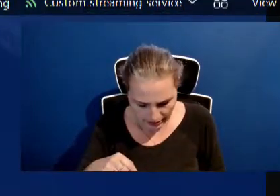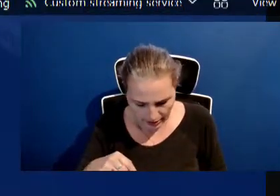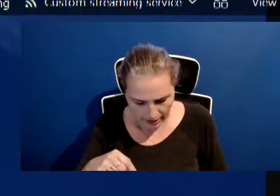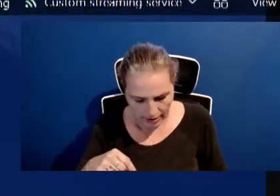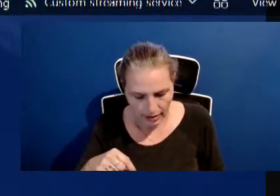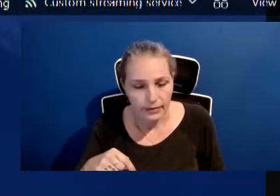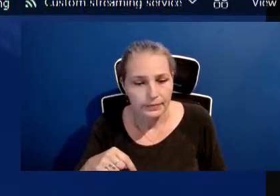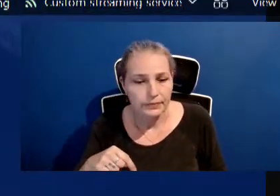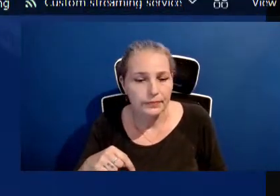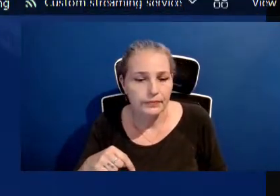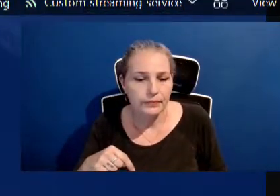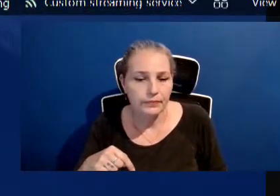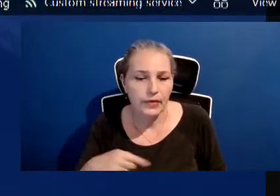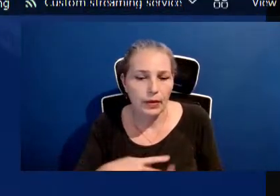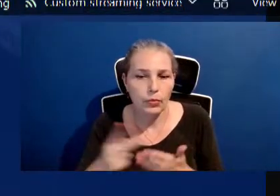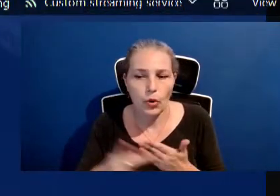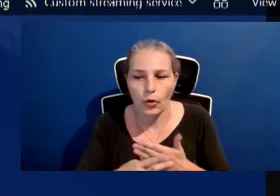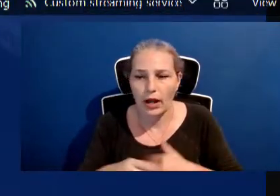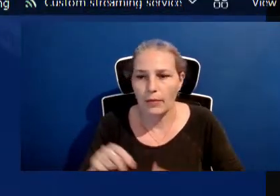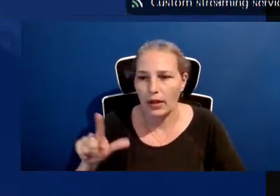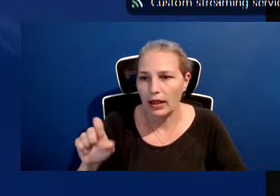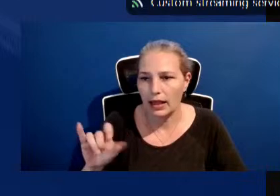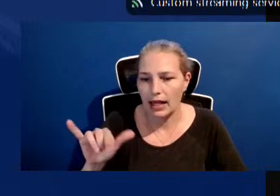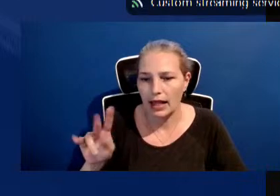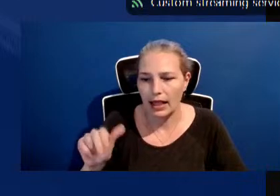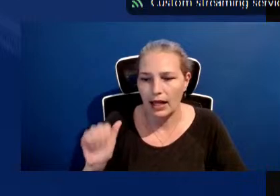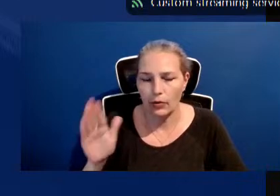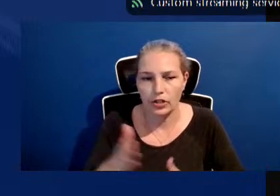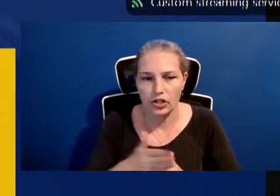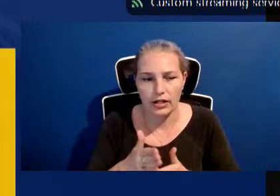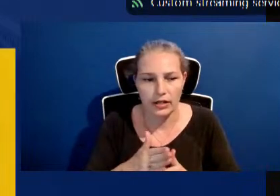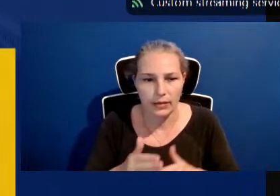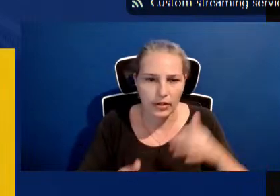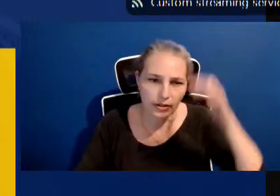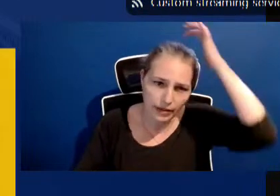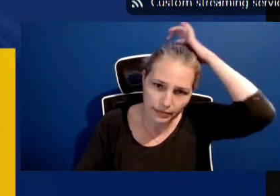Layla, I'll shoot it over to you. Thank you.